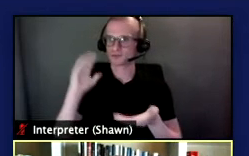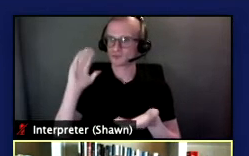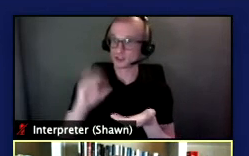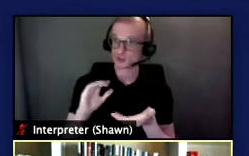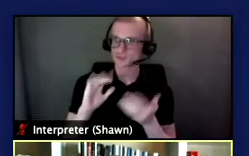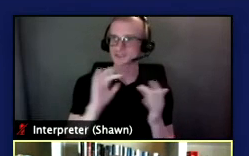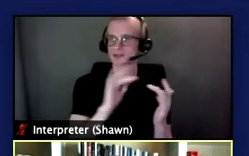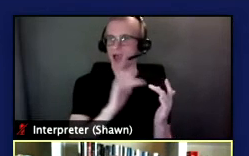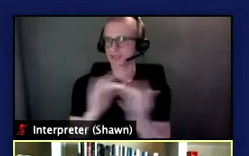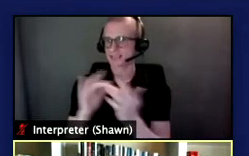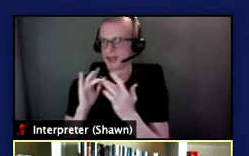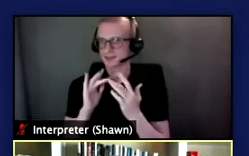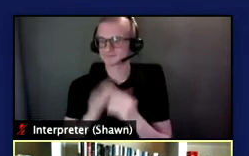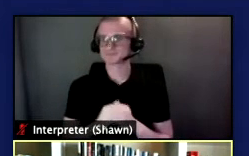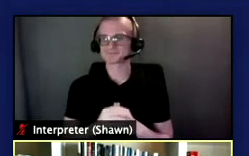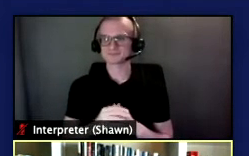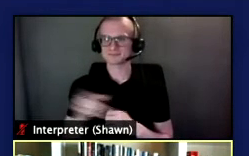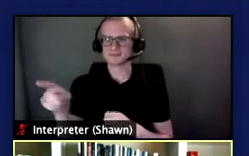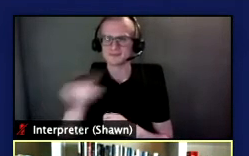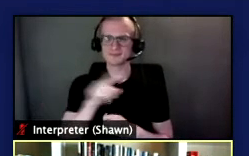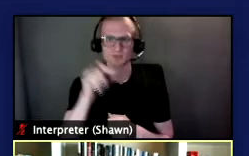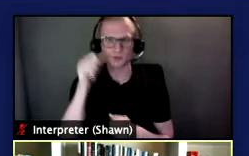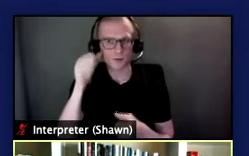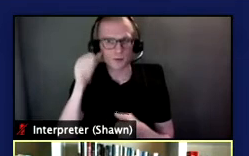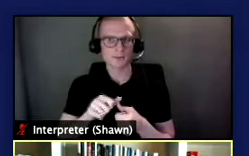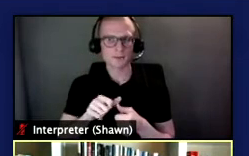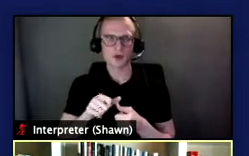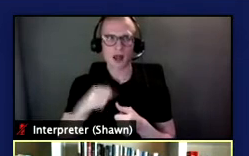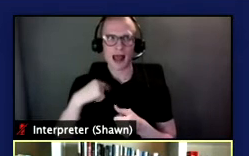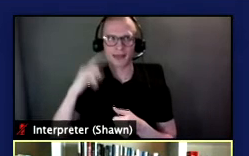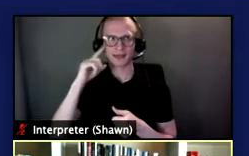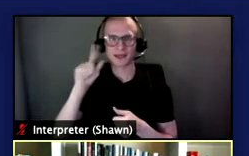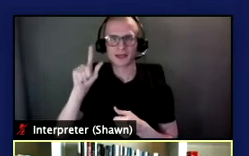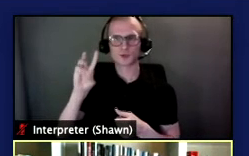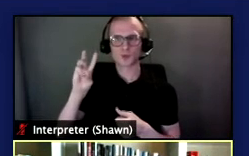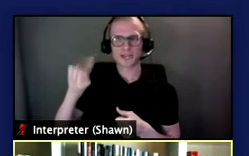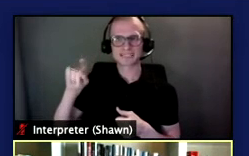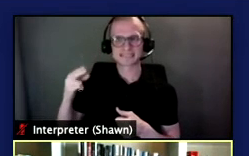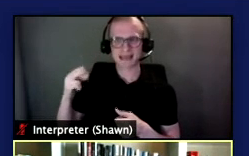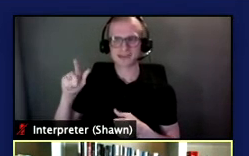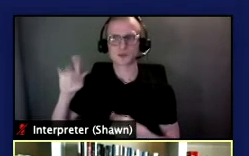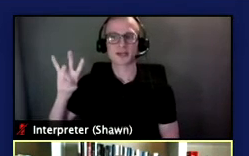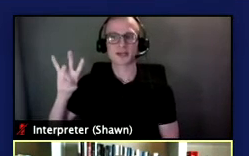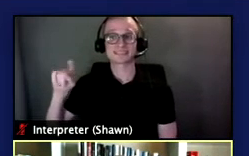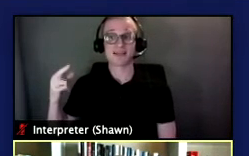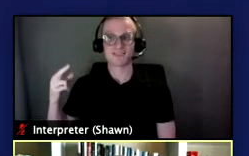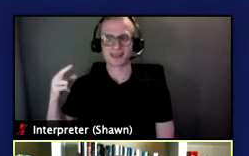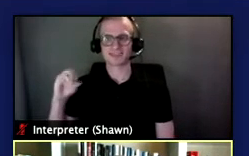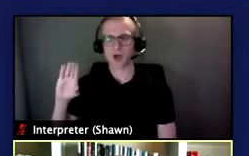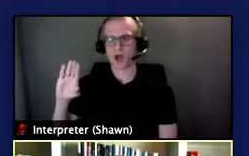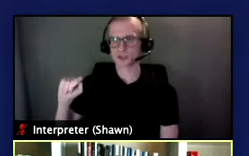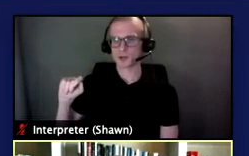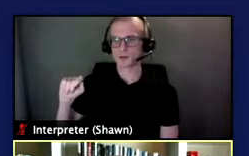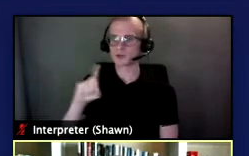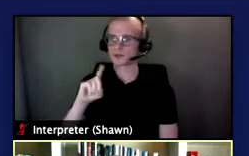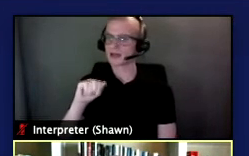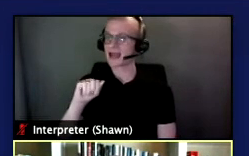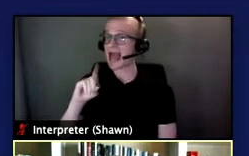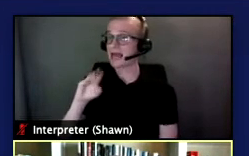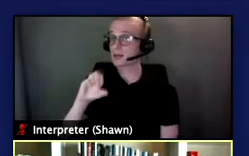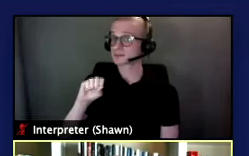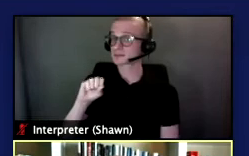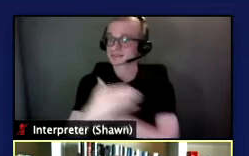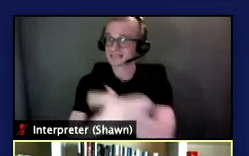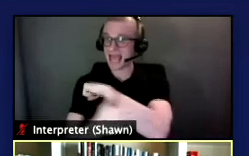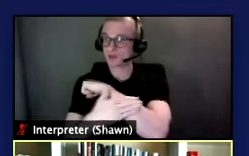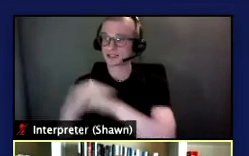You'll remember that I think it was the 26th and 27th of October that Adams and Denver counties moved